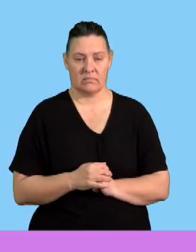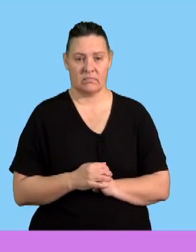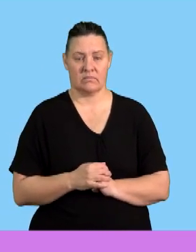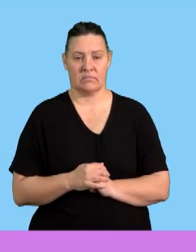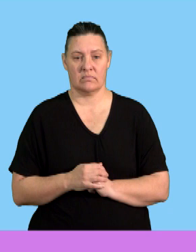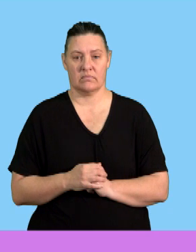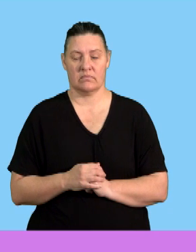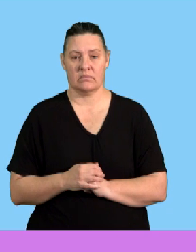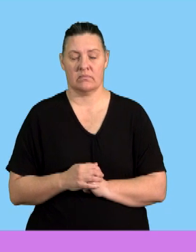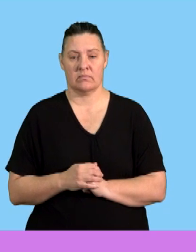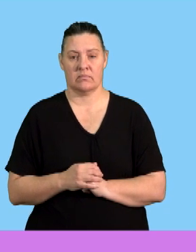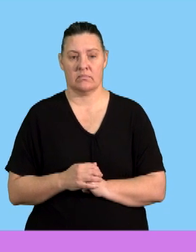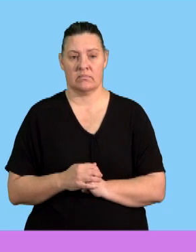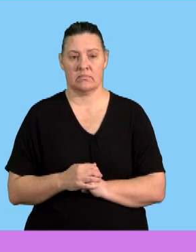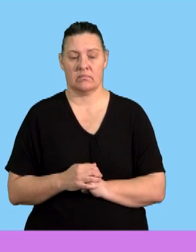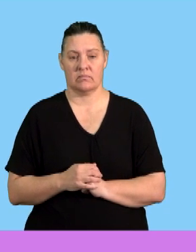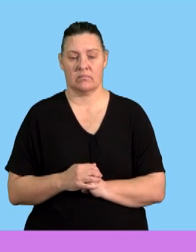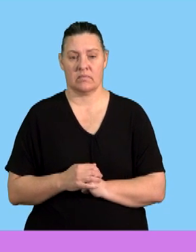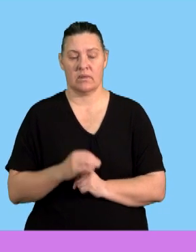And that is